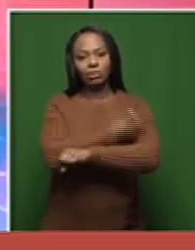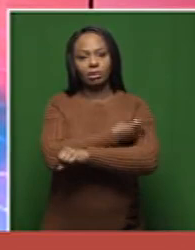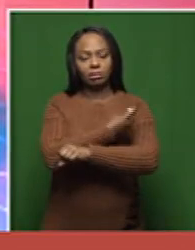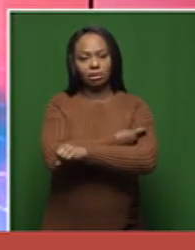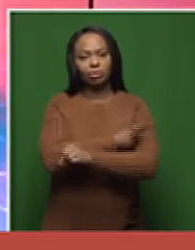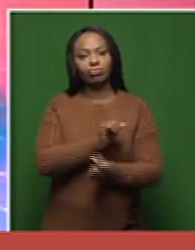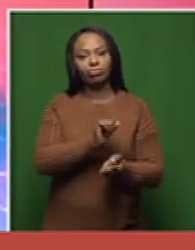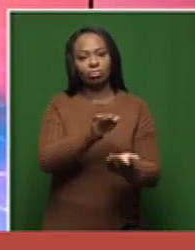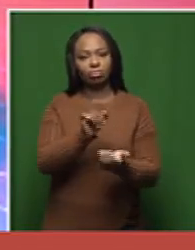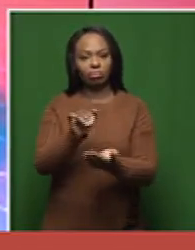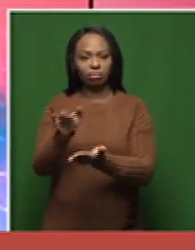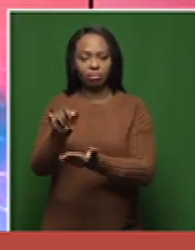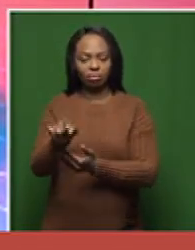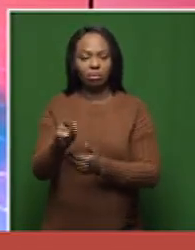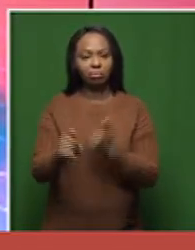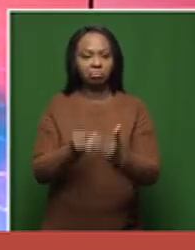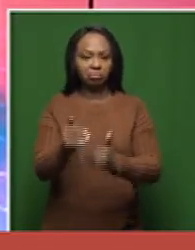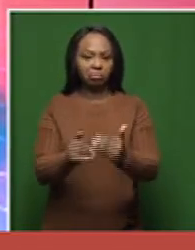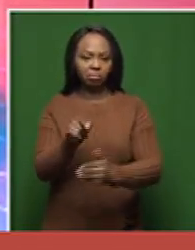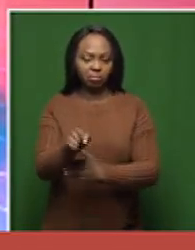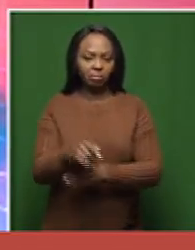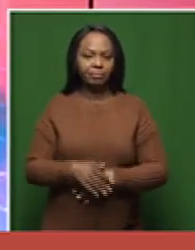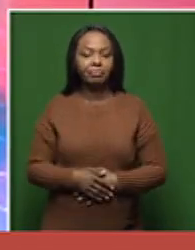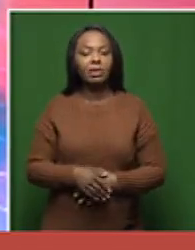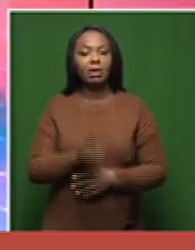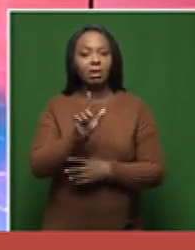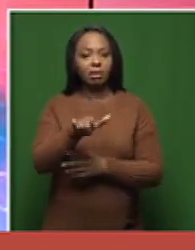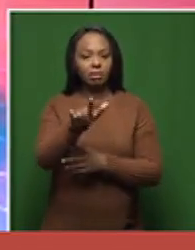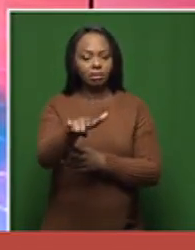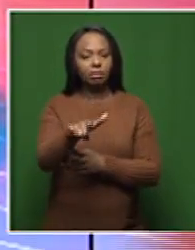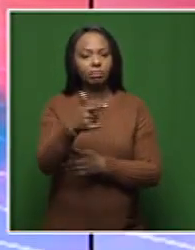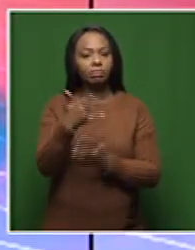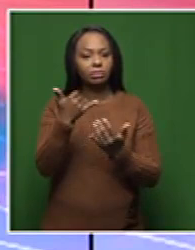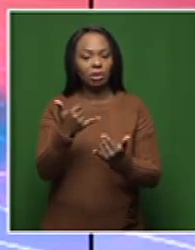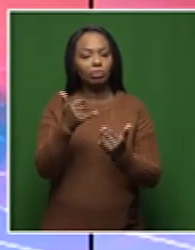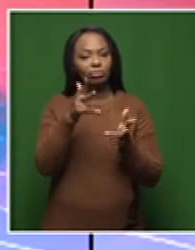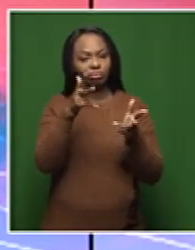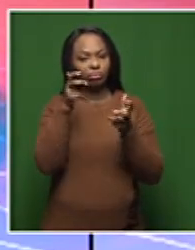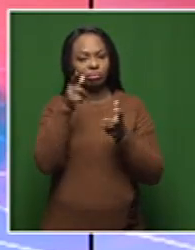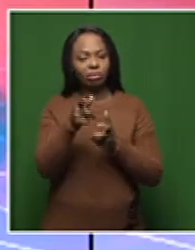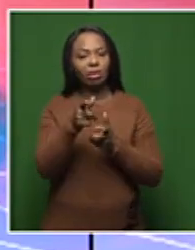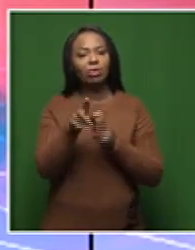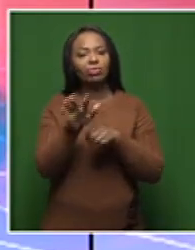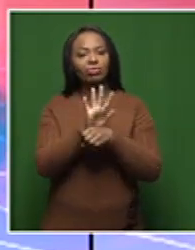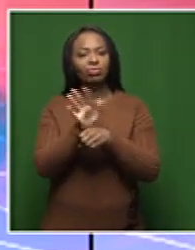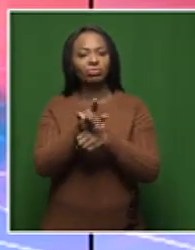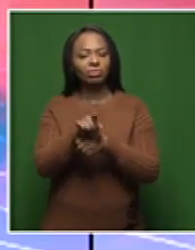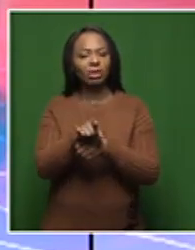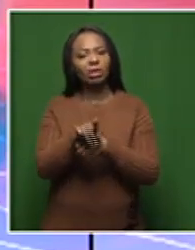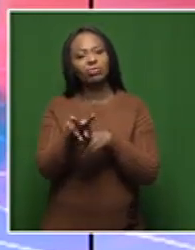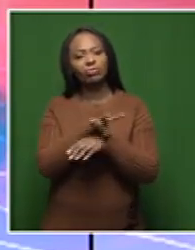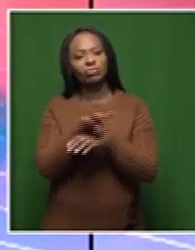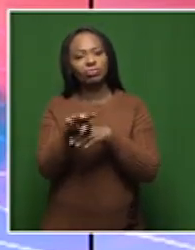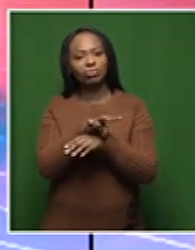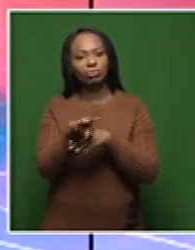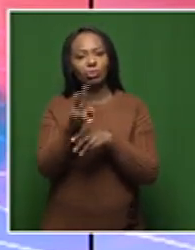rollout plan. And coming up on the program, we'll be watching an insert filed by one of our reporters in